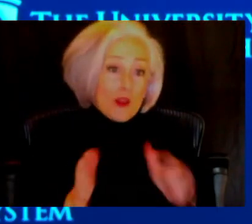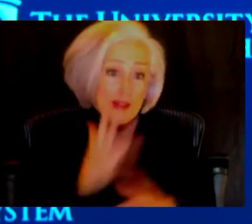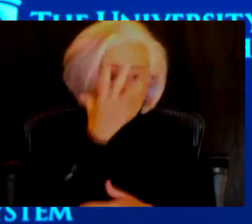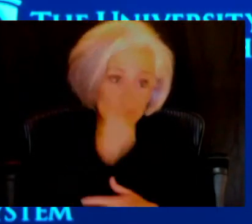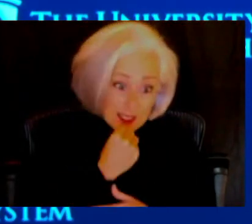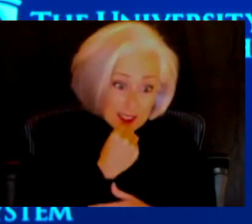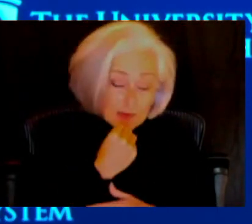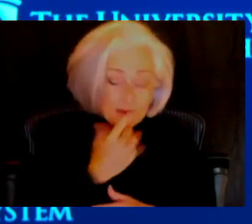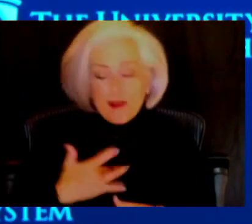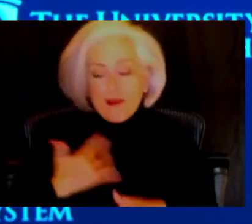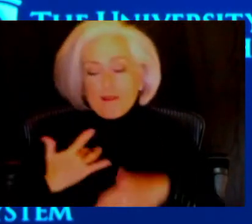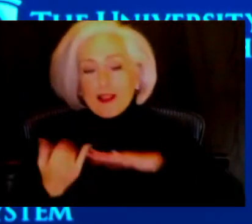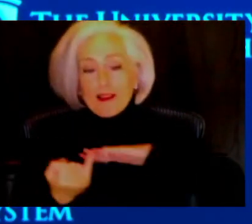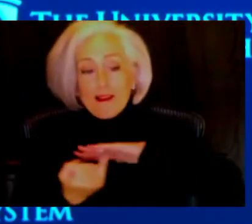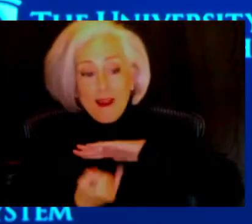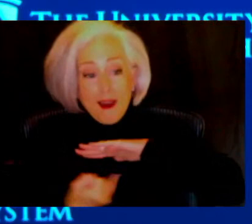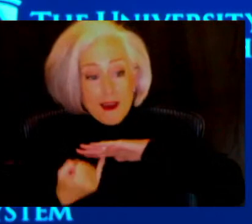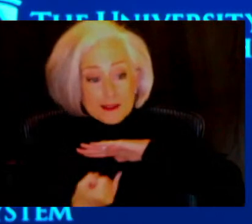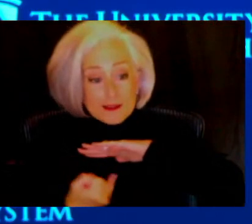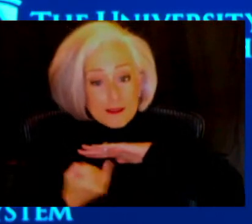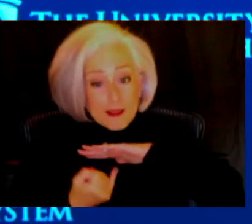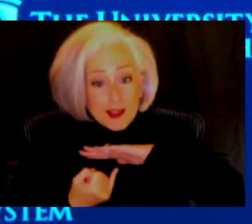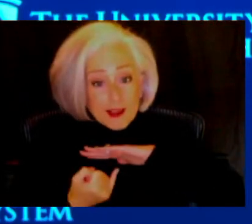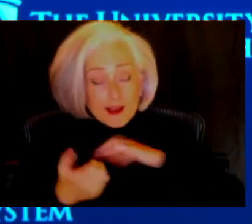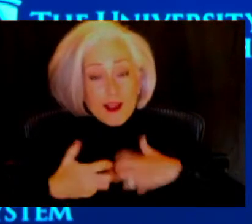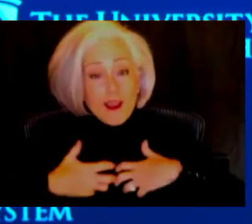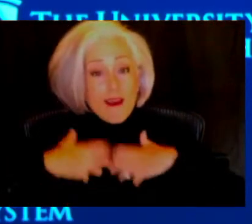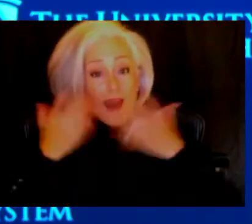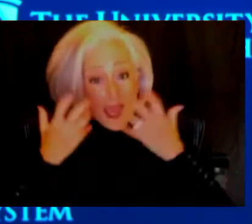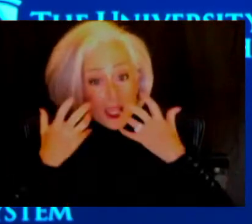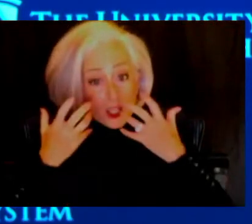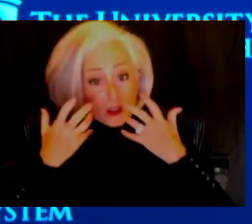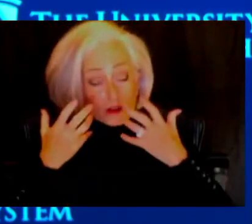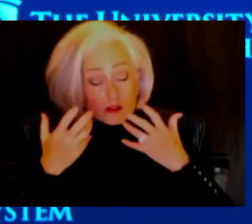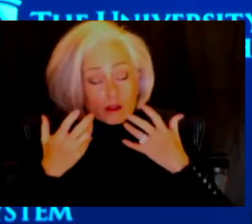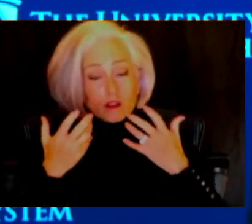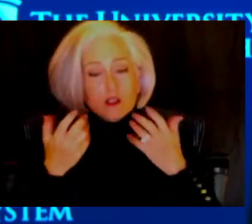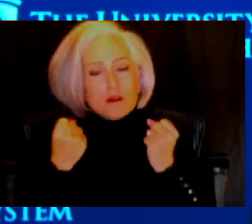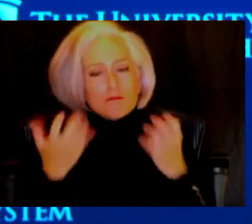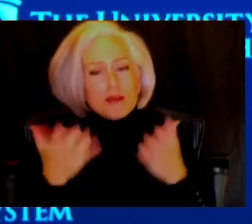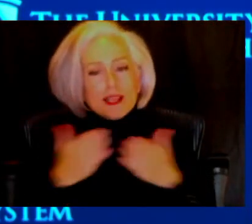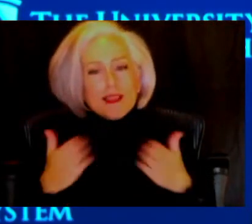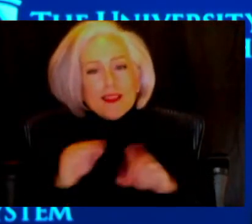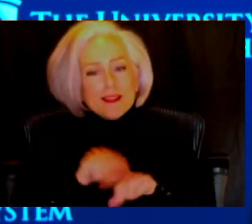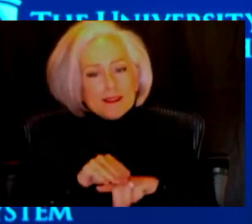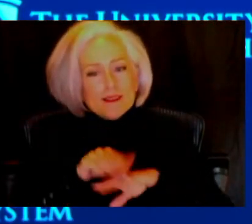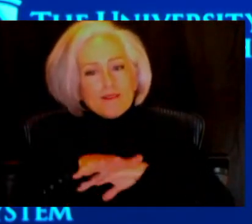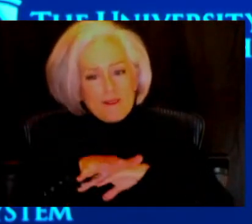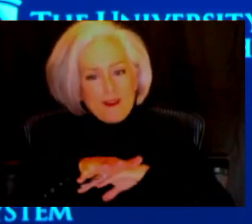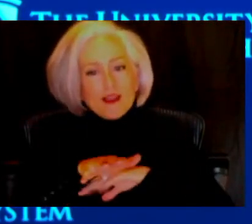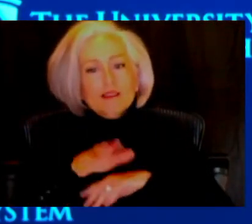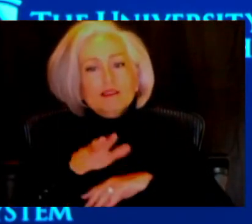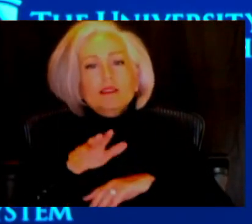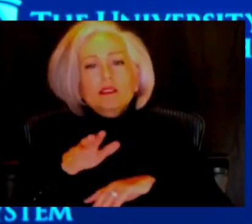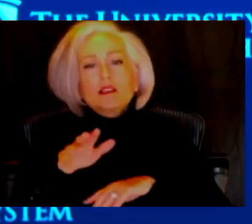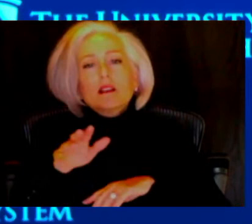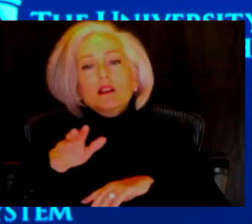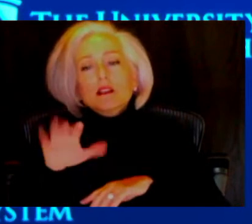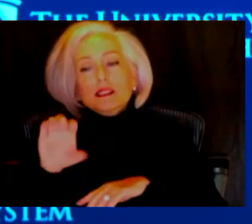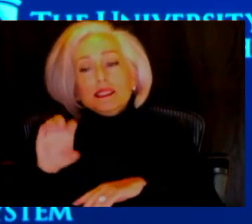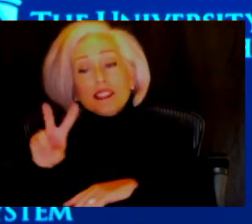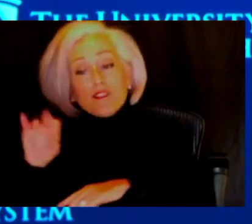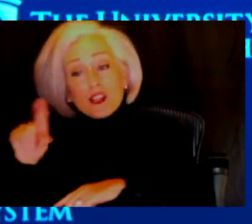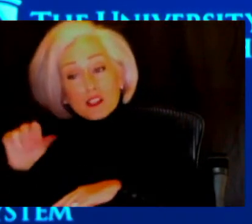isolation, anger. There can be a lot of things that affect civilians. I'll use civilians and